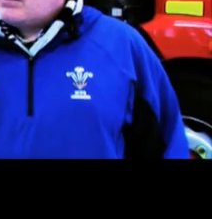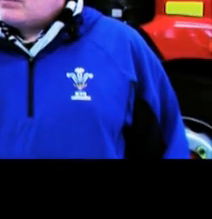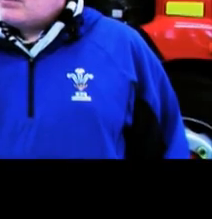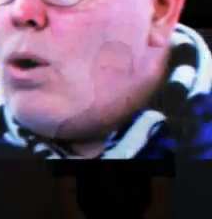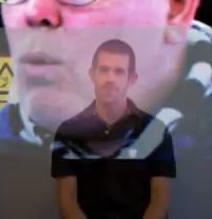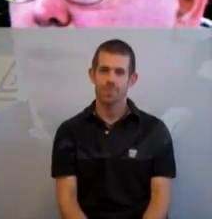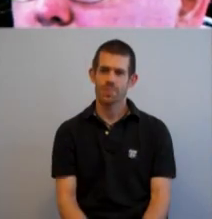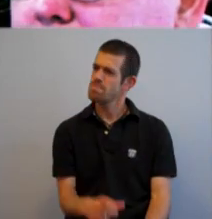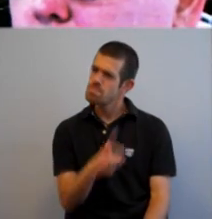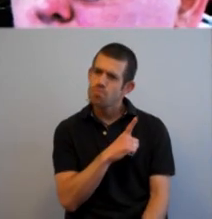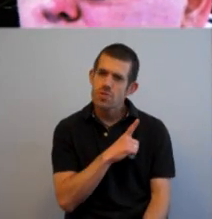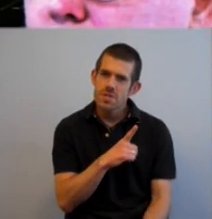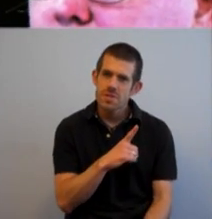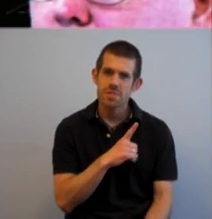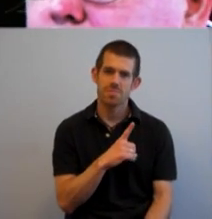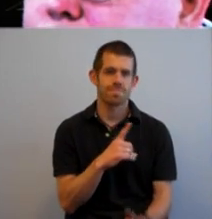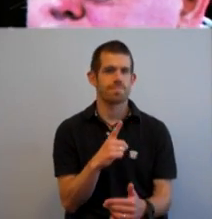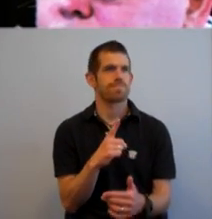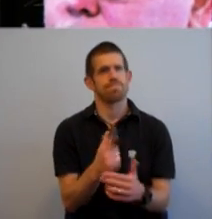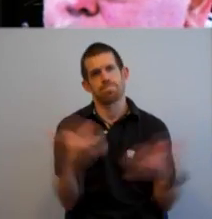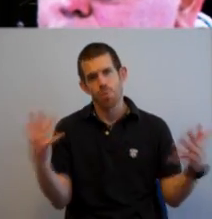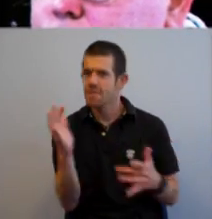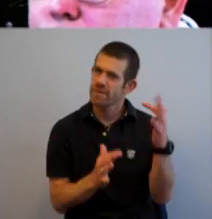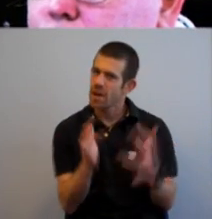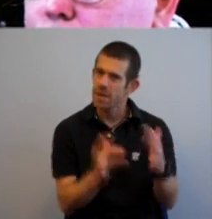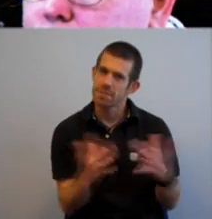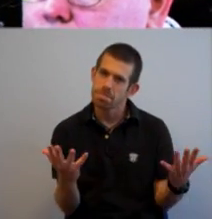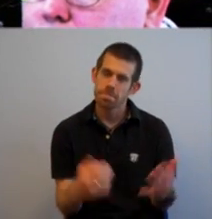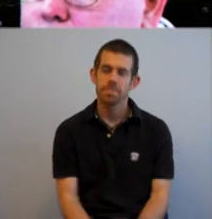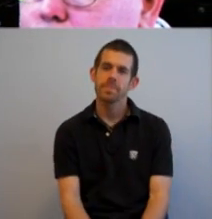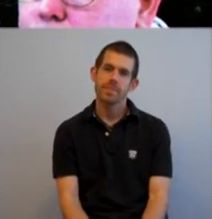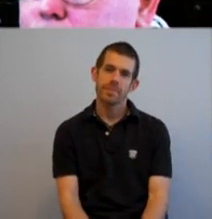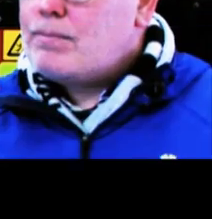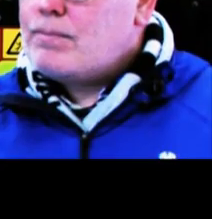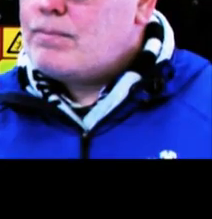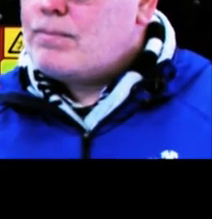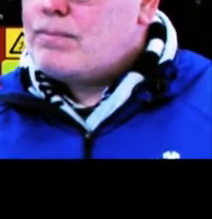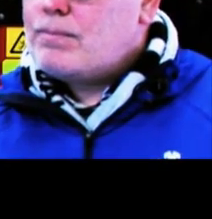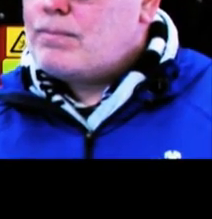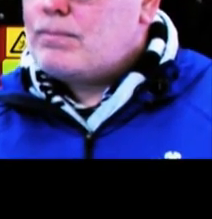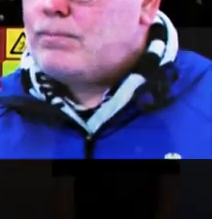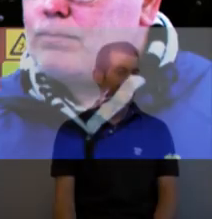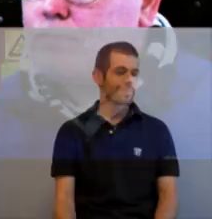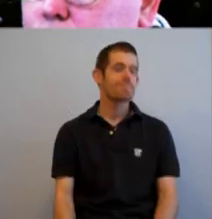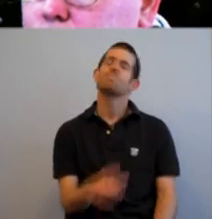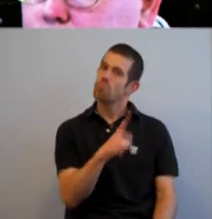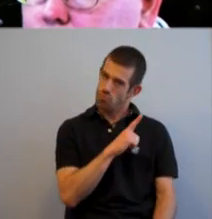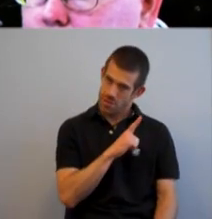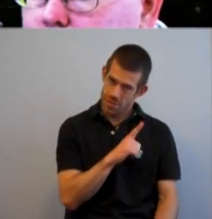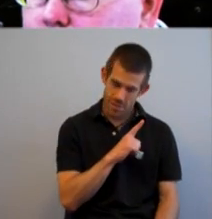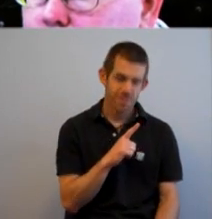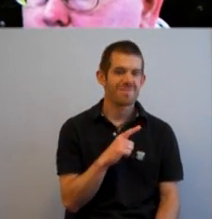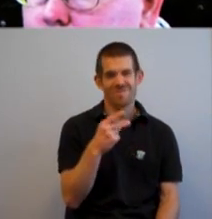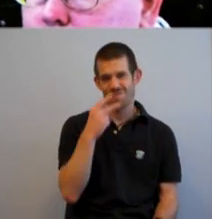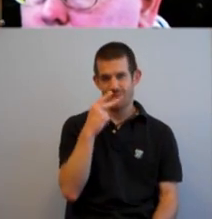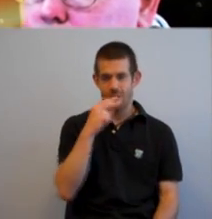Wales. What are the main causes of fire? The main causes of fire are probably, I would say, careless disposal of